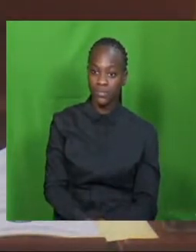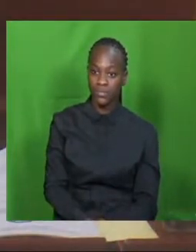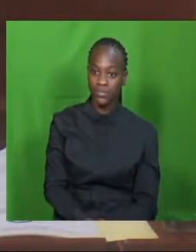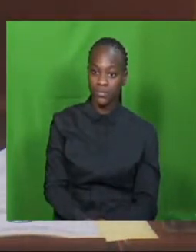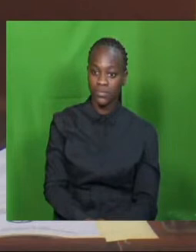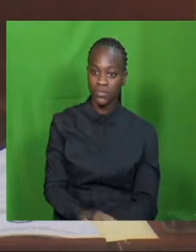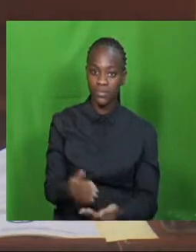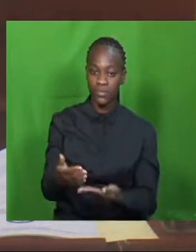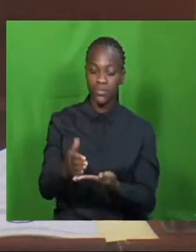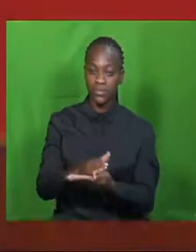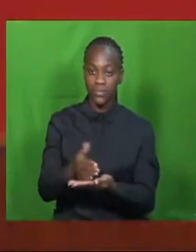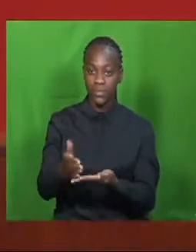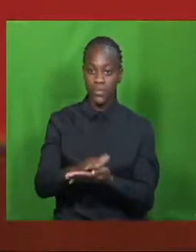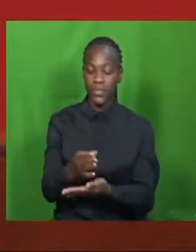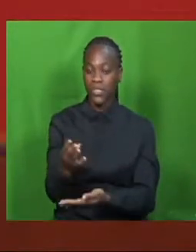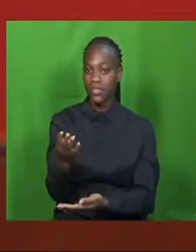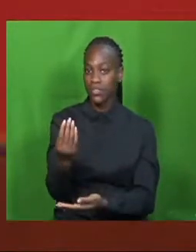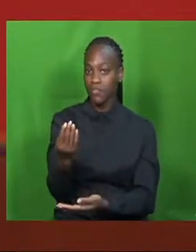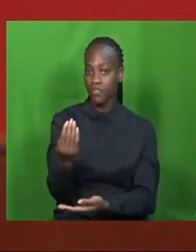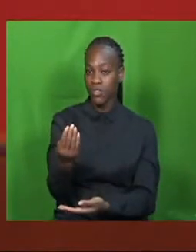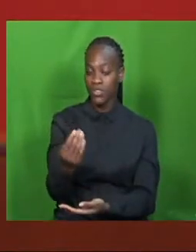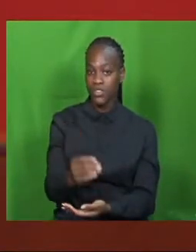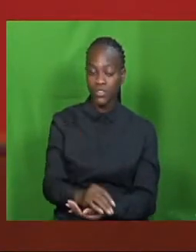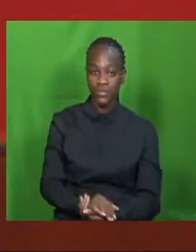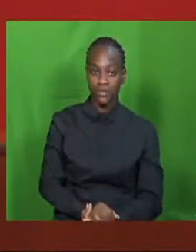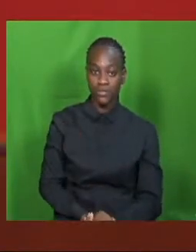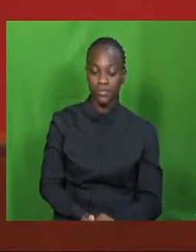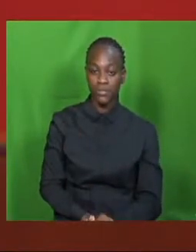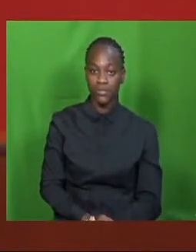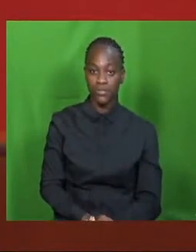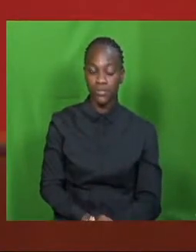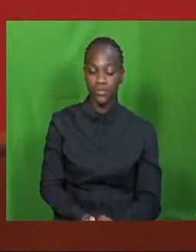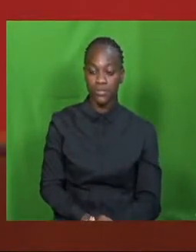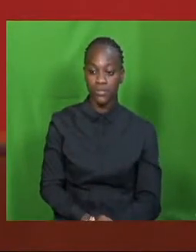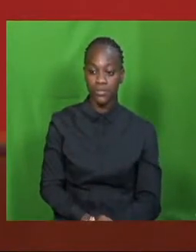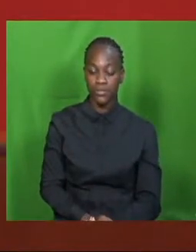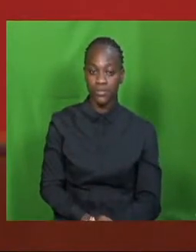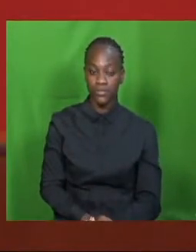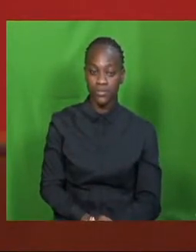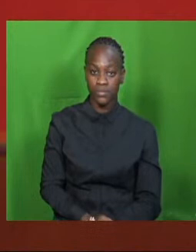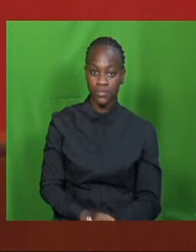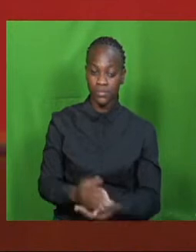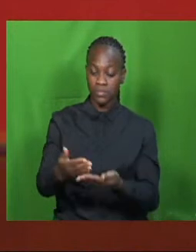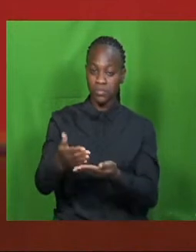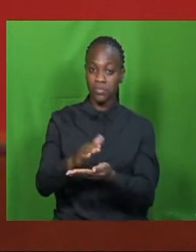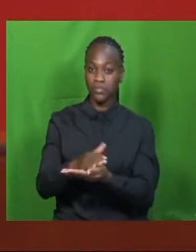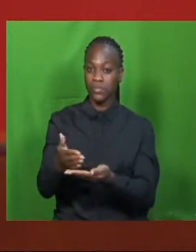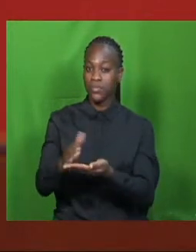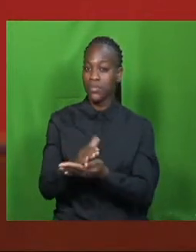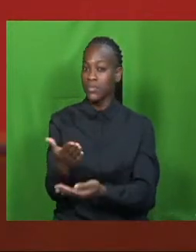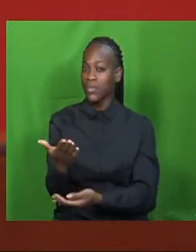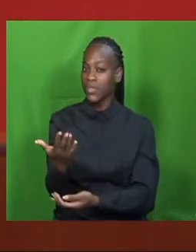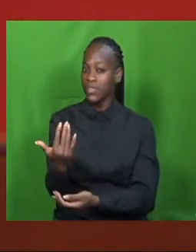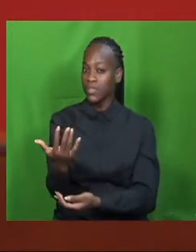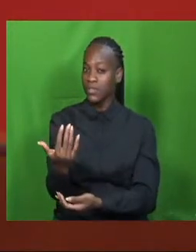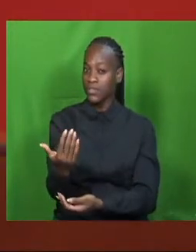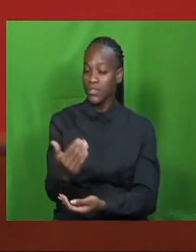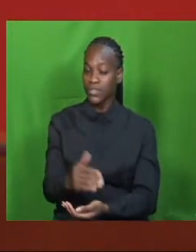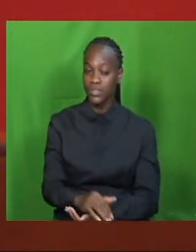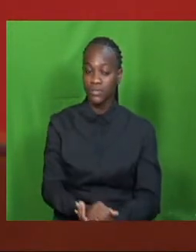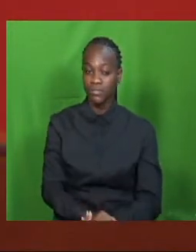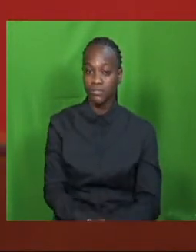committee for the attendance of the leadership of the meeting. I mean, this was done very well in the